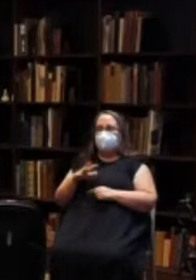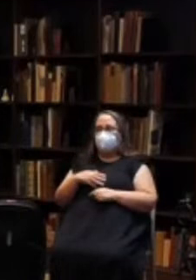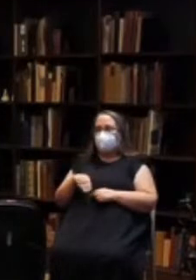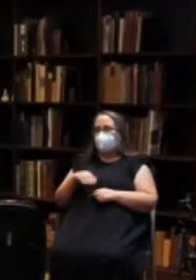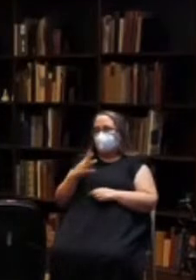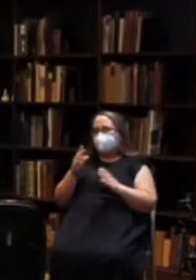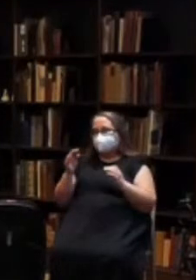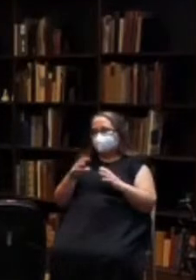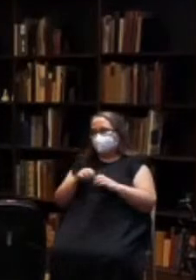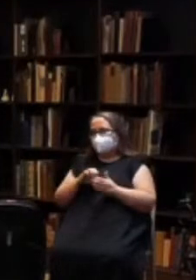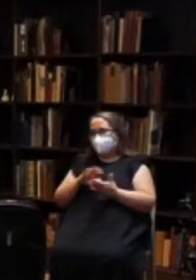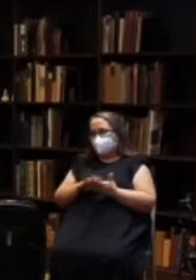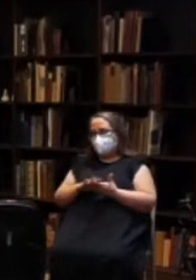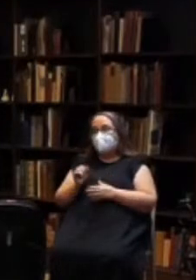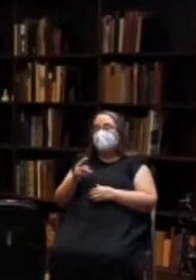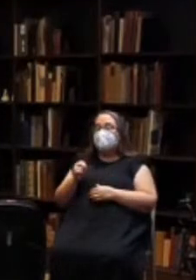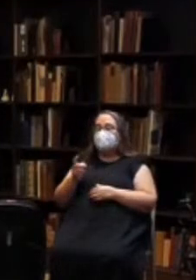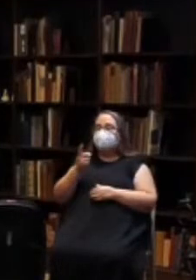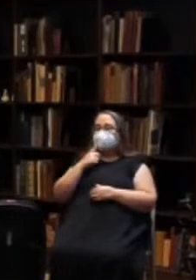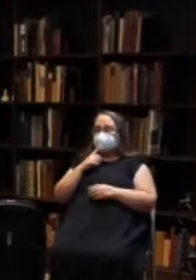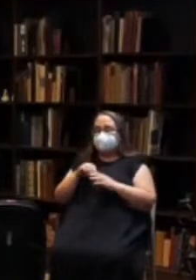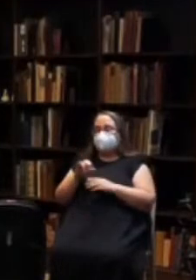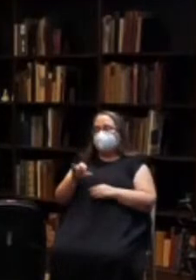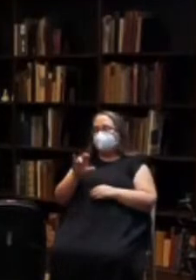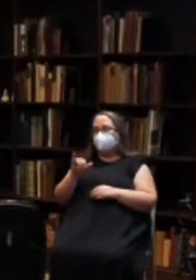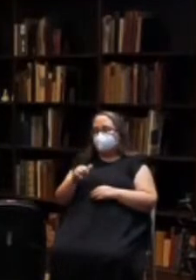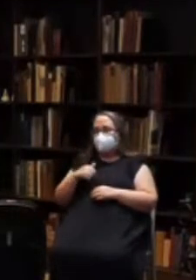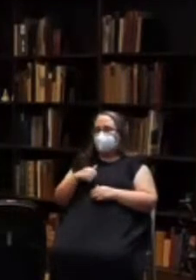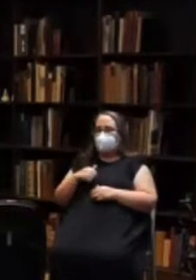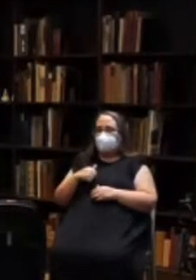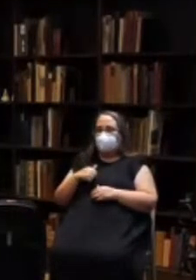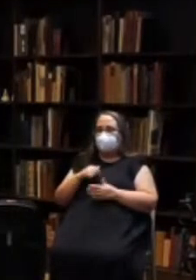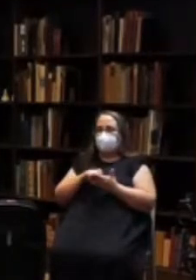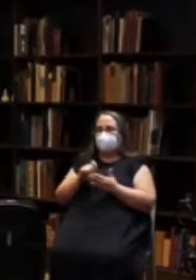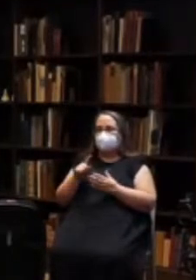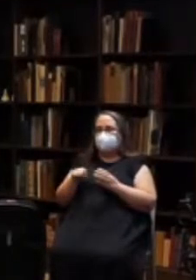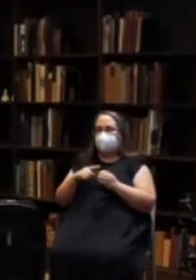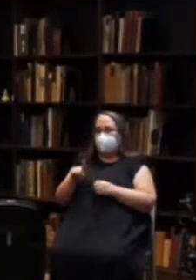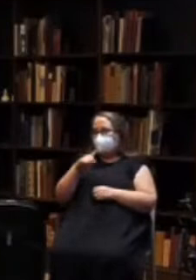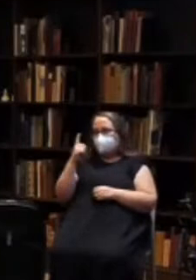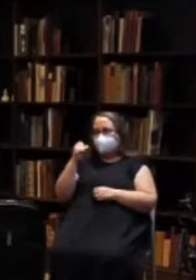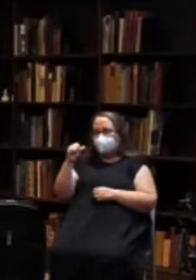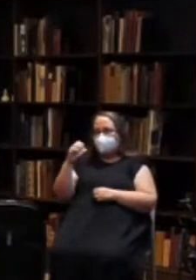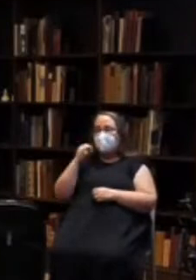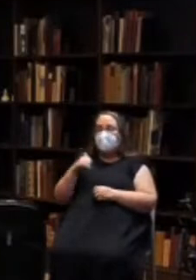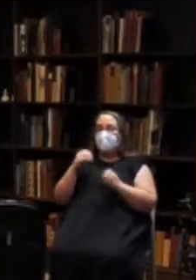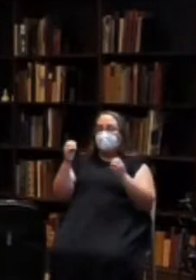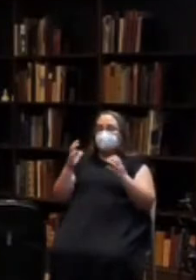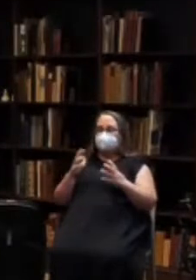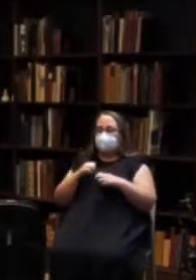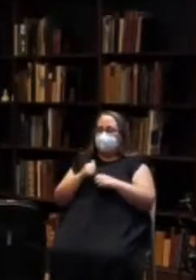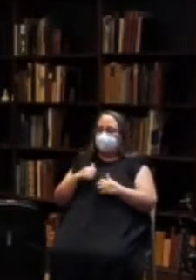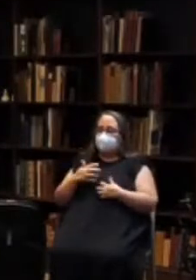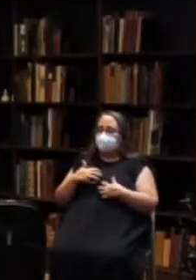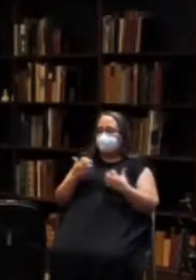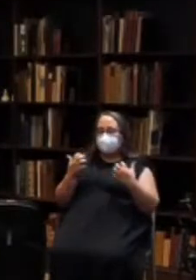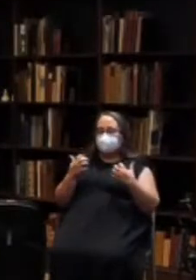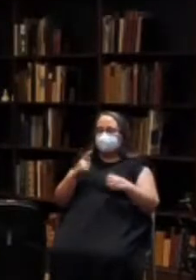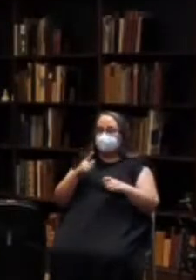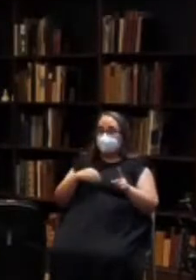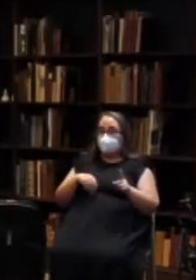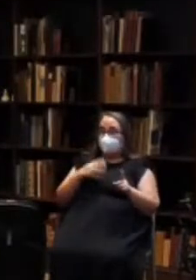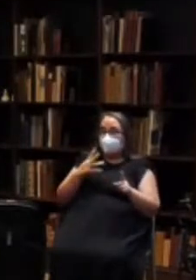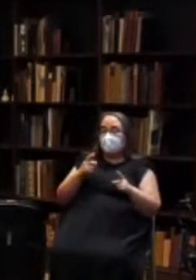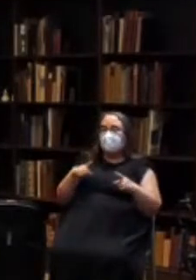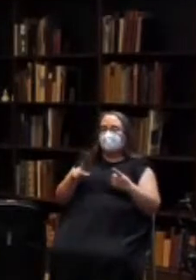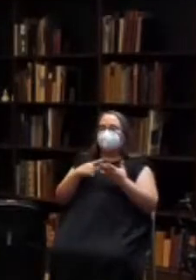white teacher in school. So she says in Chicory, quote, "I wrote something about the Black movement because my teacher, he made me mad. He's white,